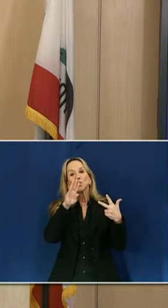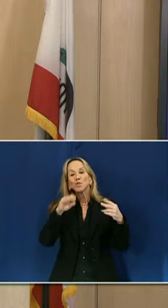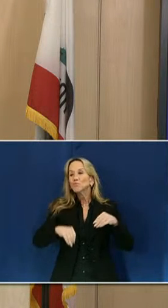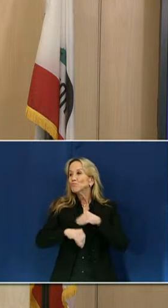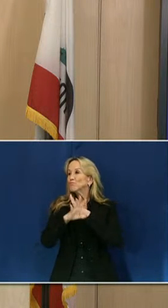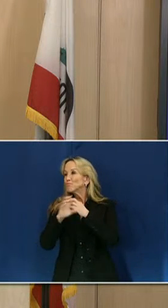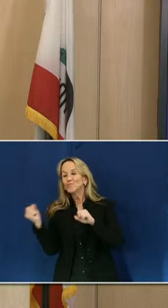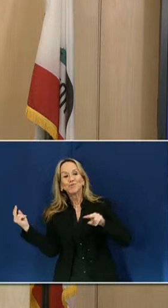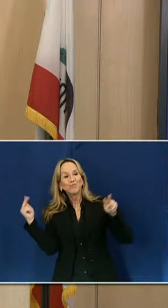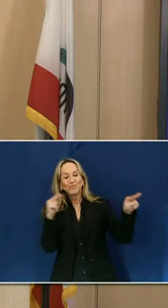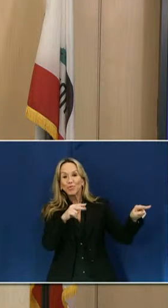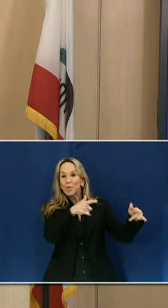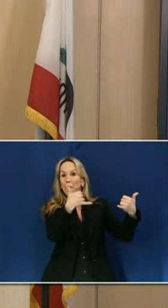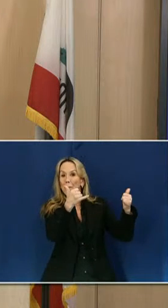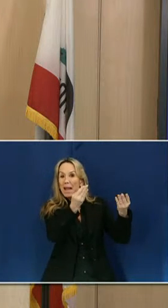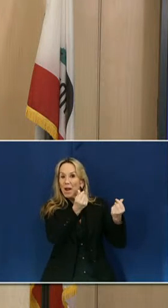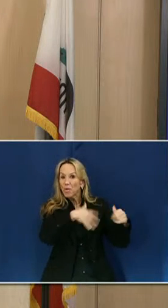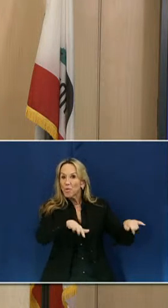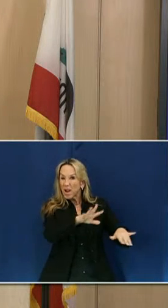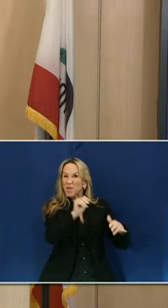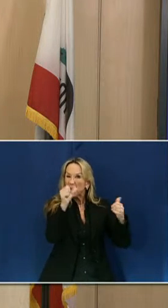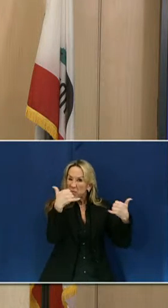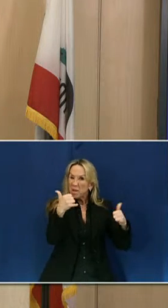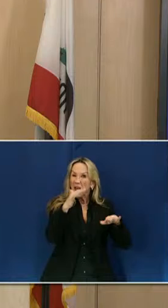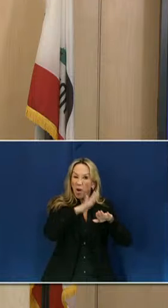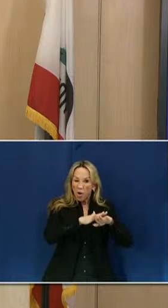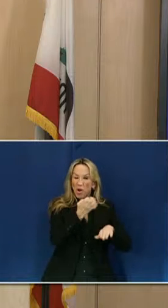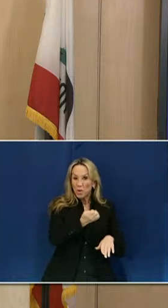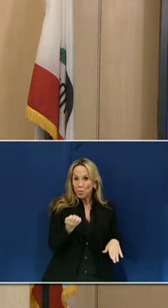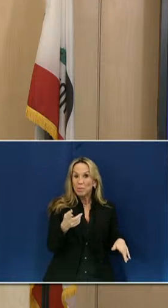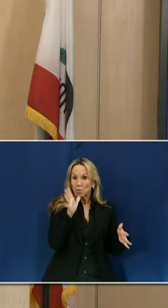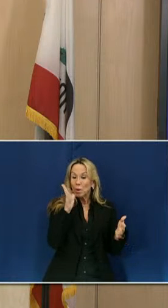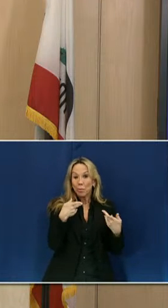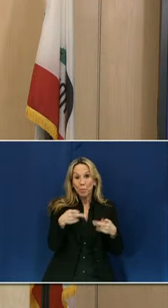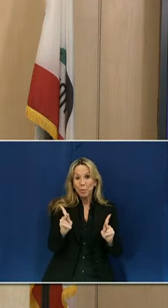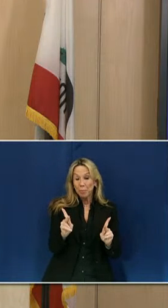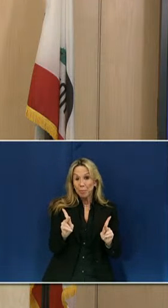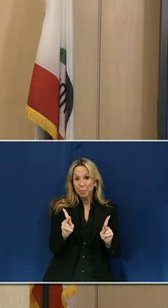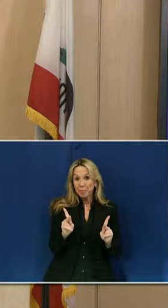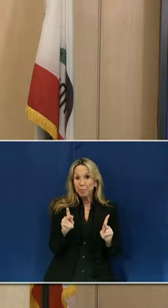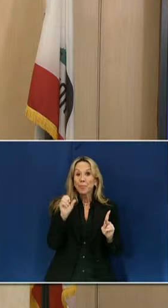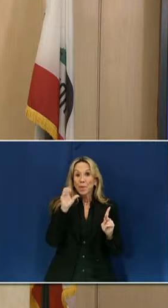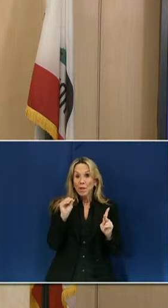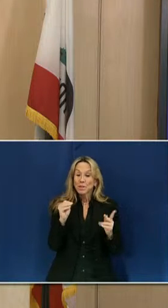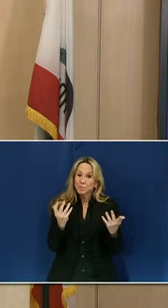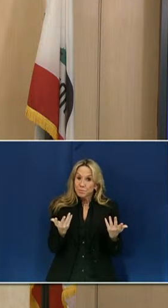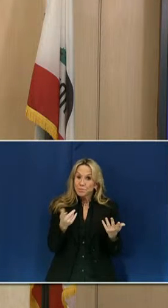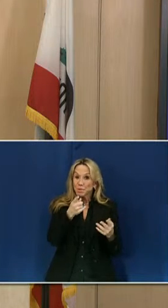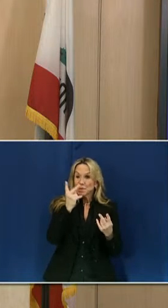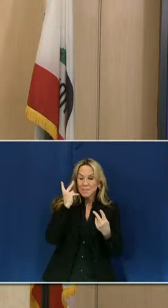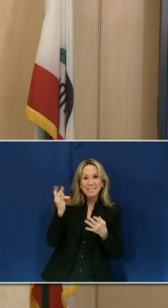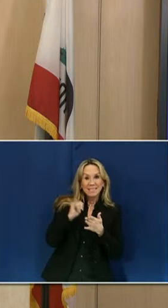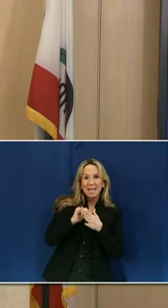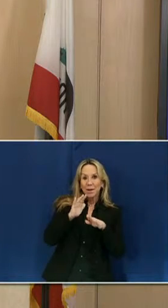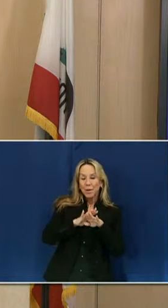and run around, play on the equipment is vitally important. And so I want to thank everyone